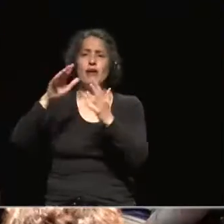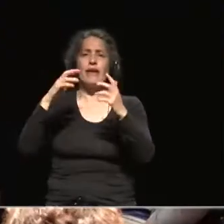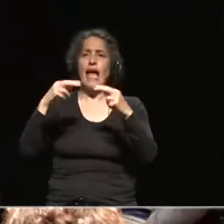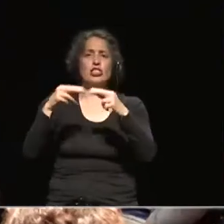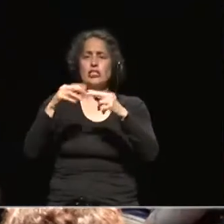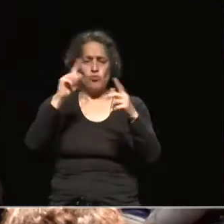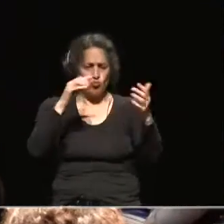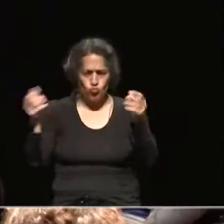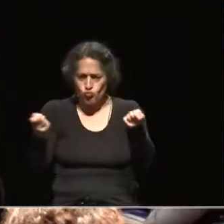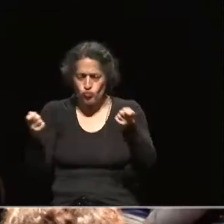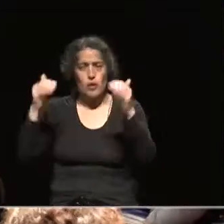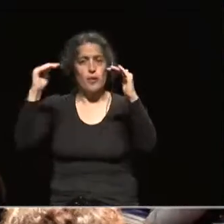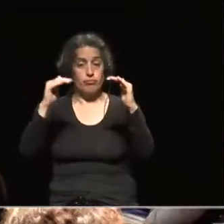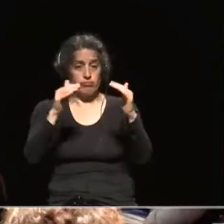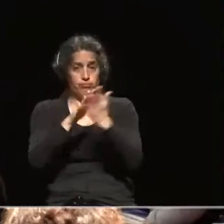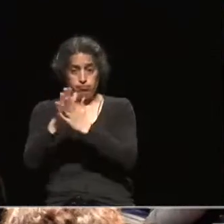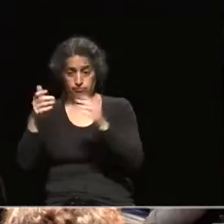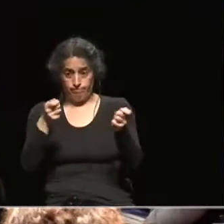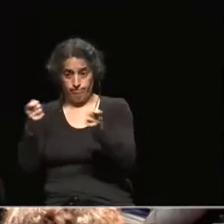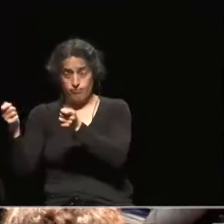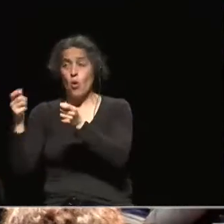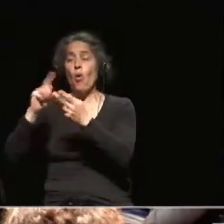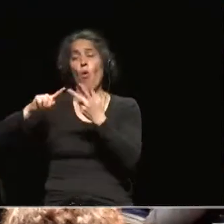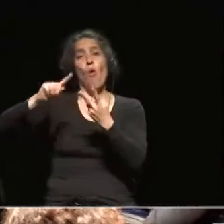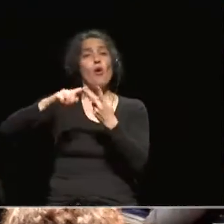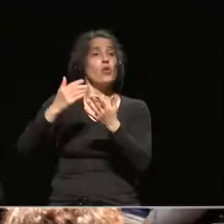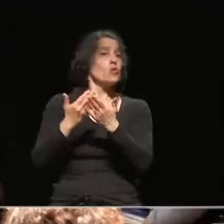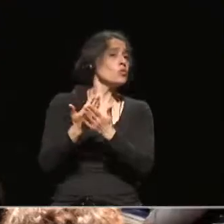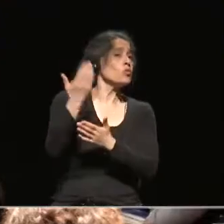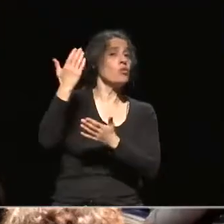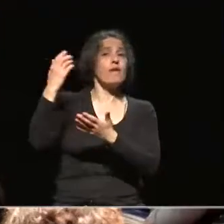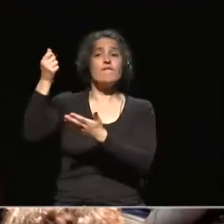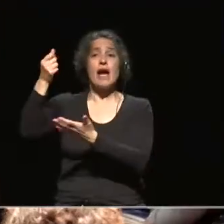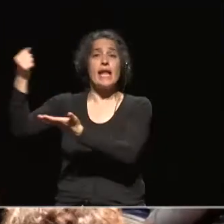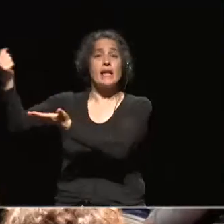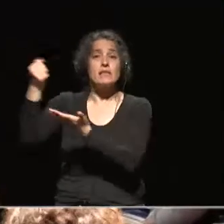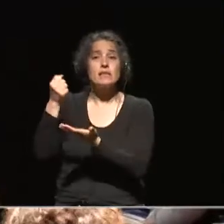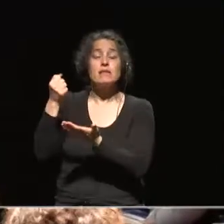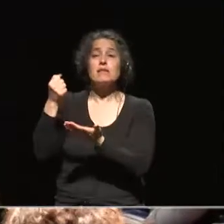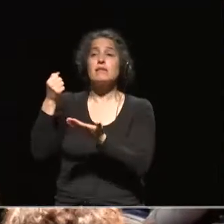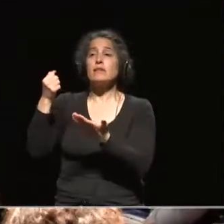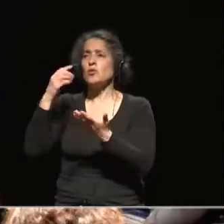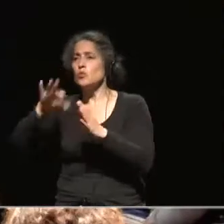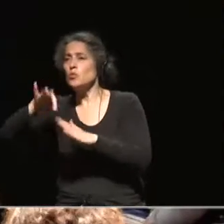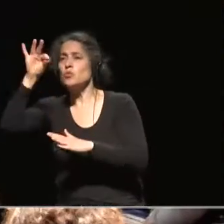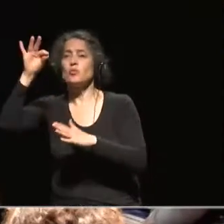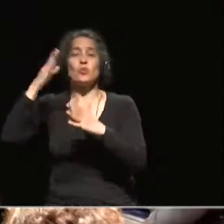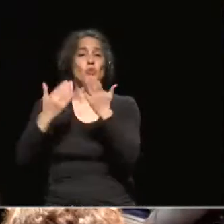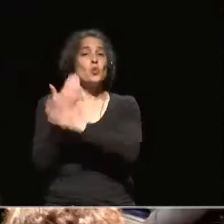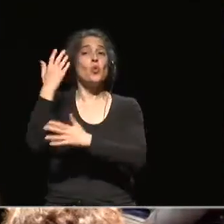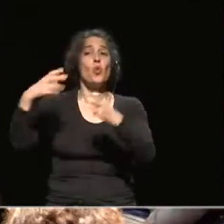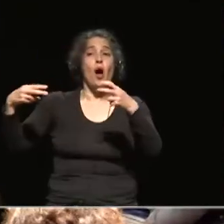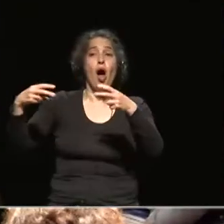blading facilities, or trying to bring new finance for finding energy in the